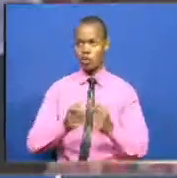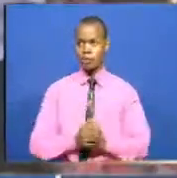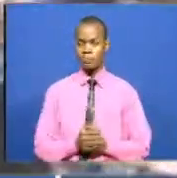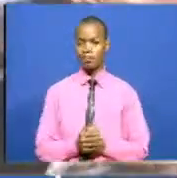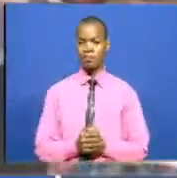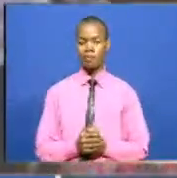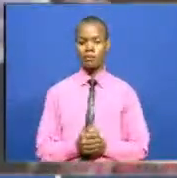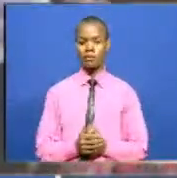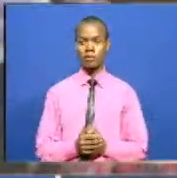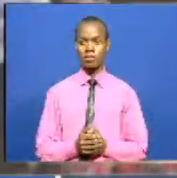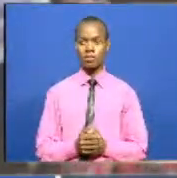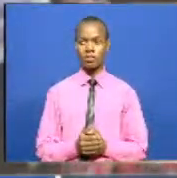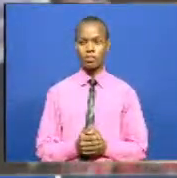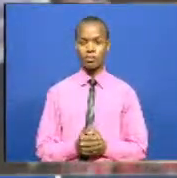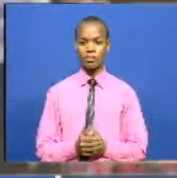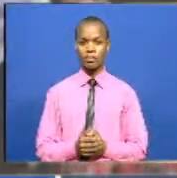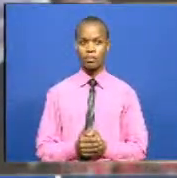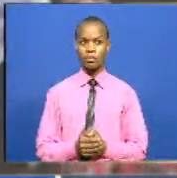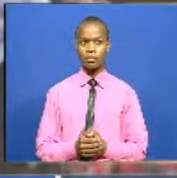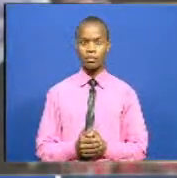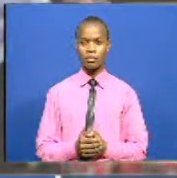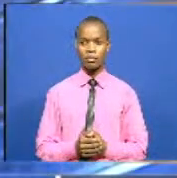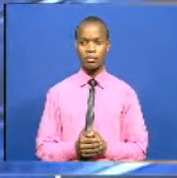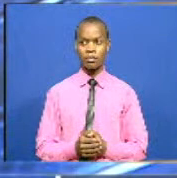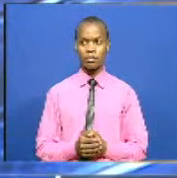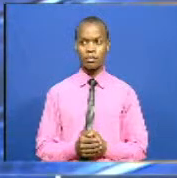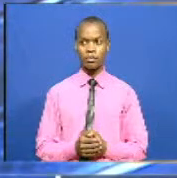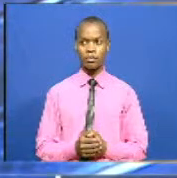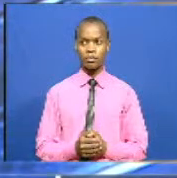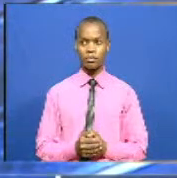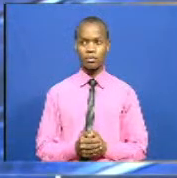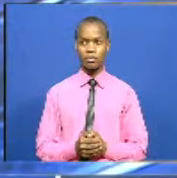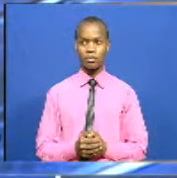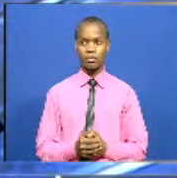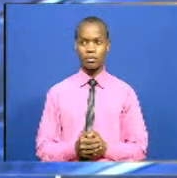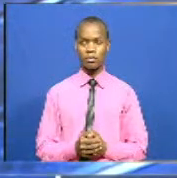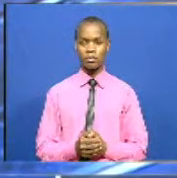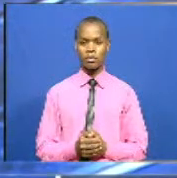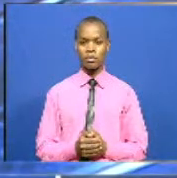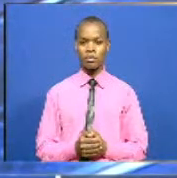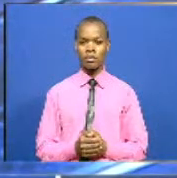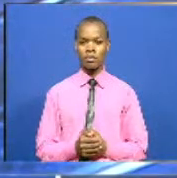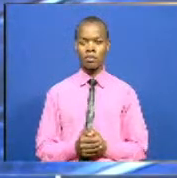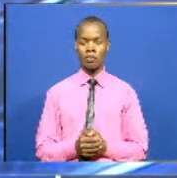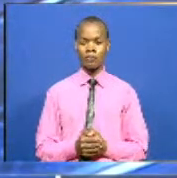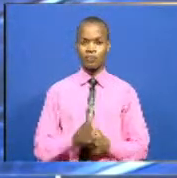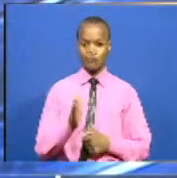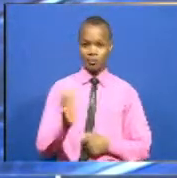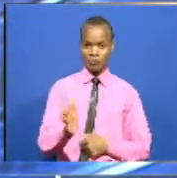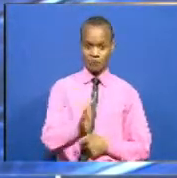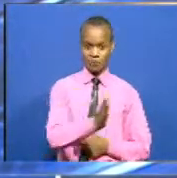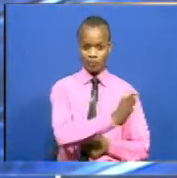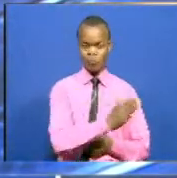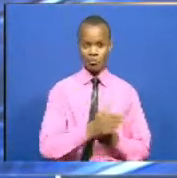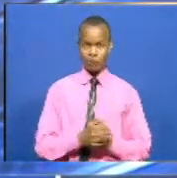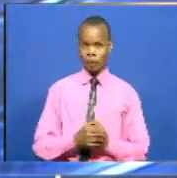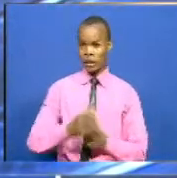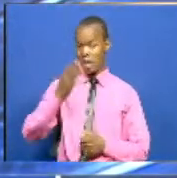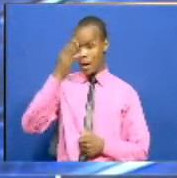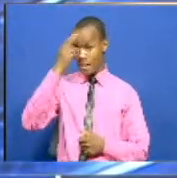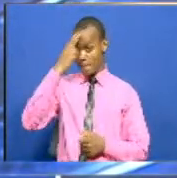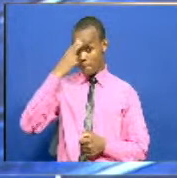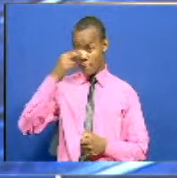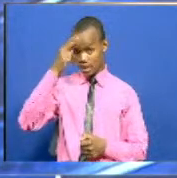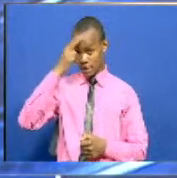Yeah. And in other matters, the Maasai community